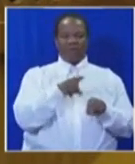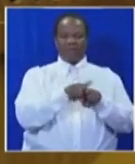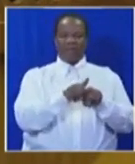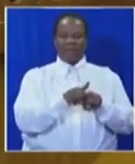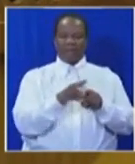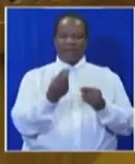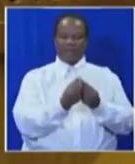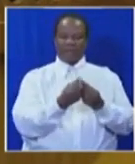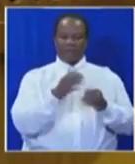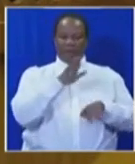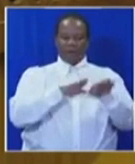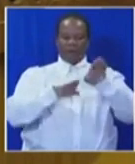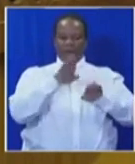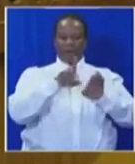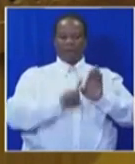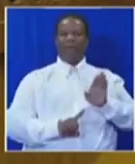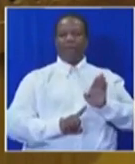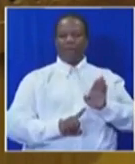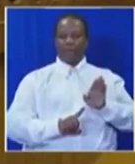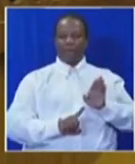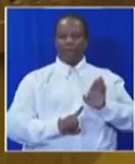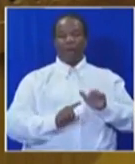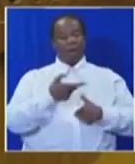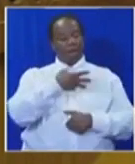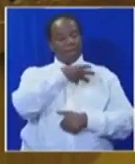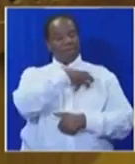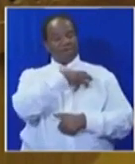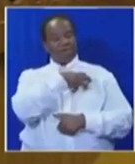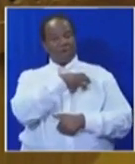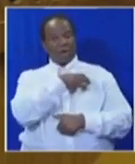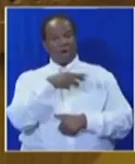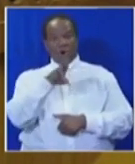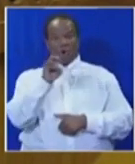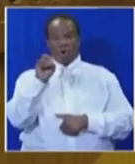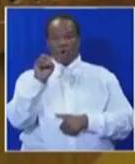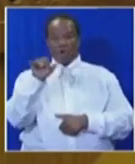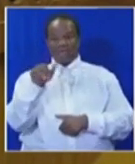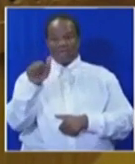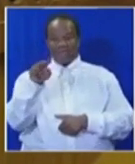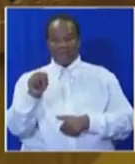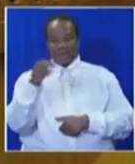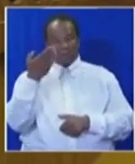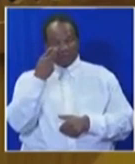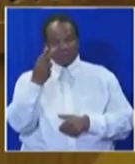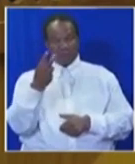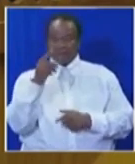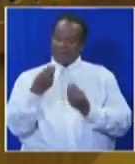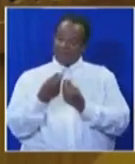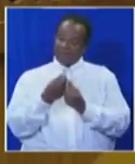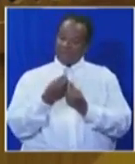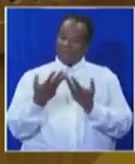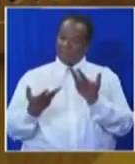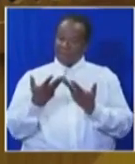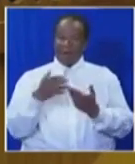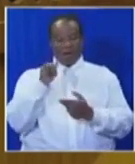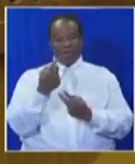category. It remains to be seen whether Minister van Rooyen, the fifth Cogta minister in 7 years, will introduce yet another turnaround plan and